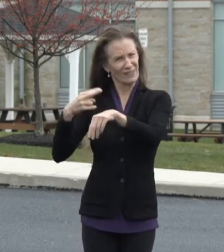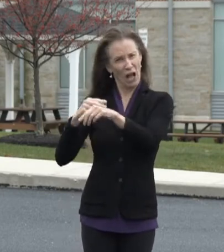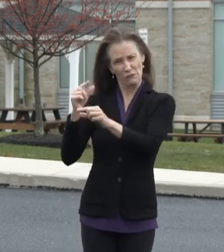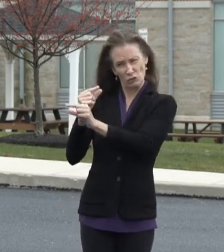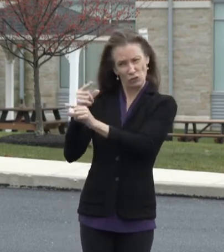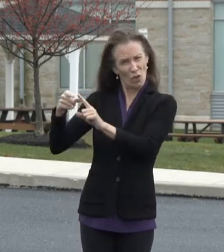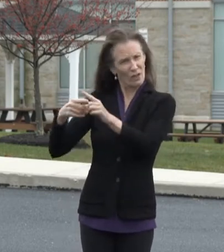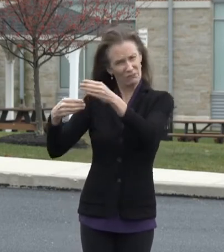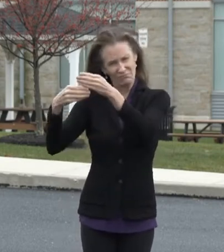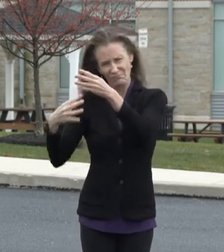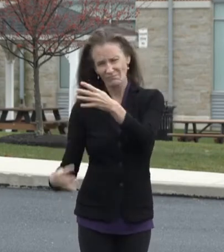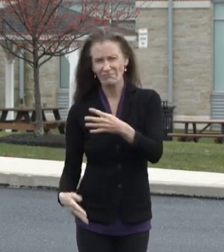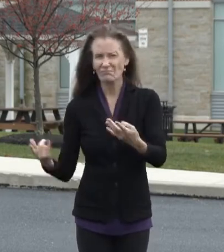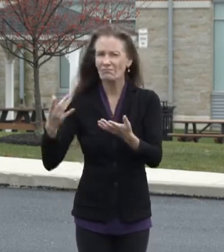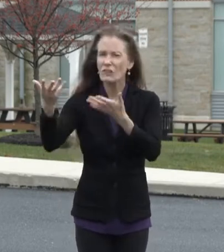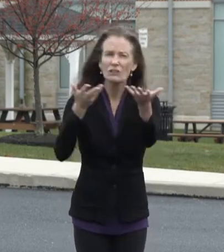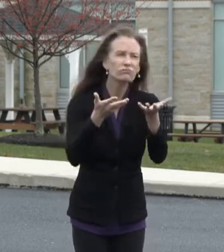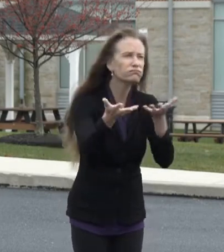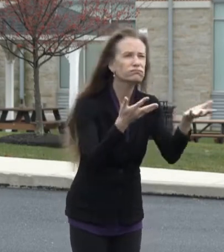encountered at Grove Manor.